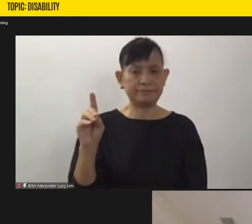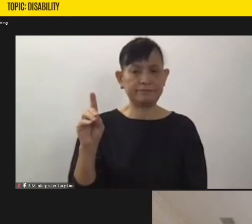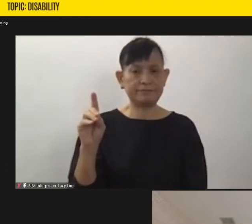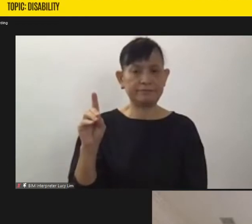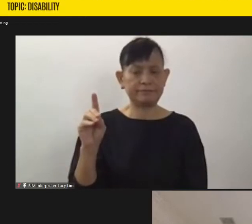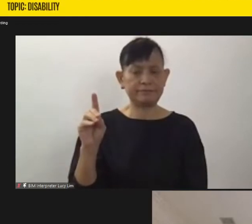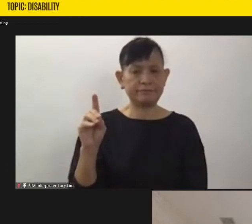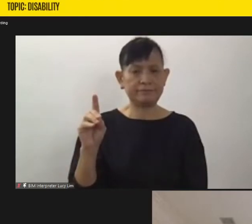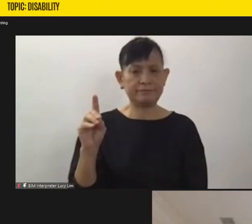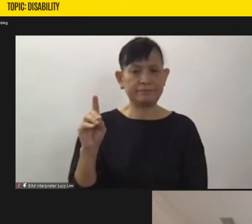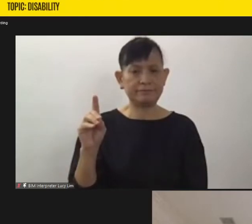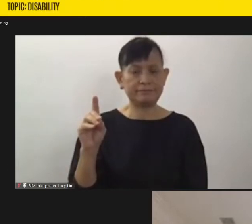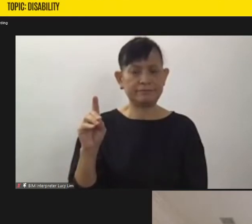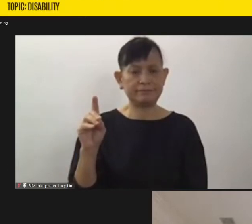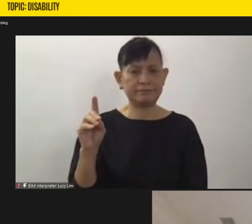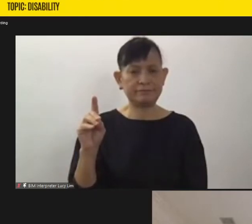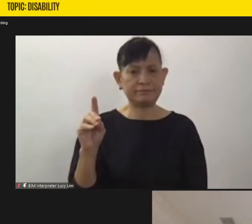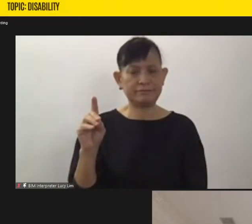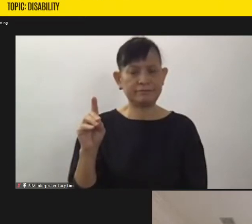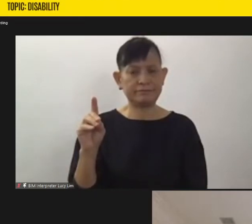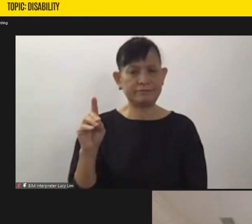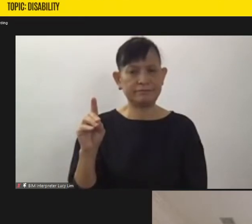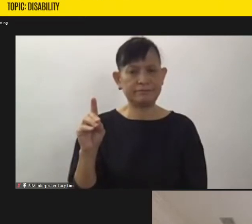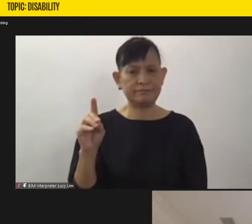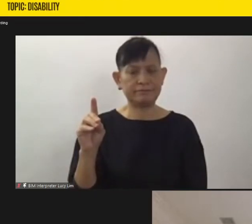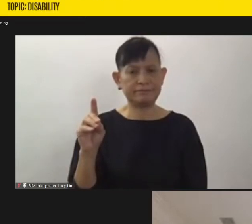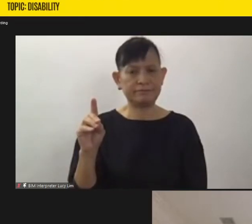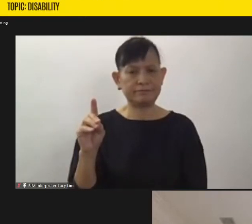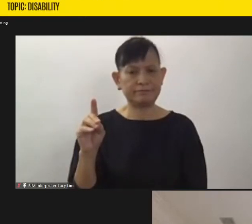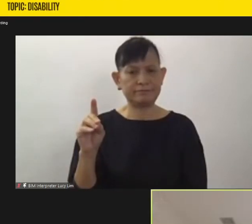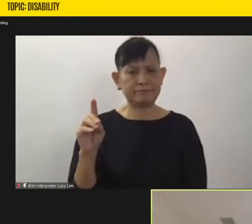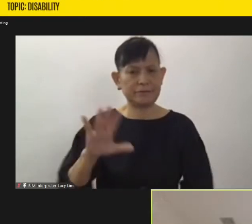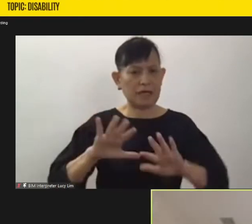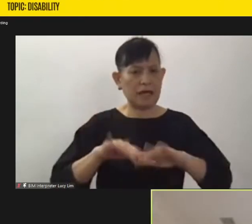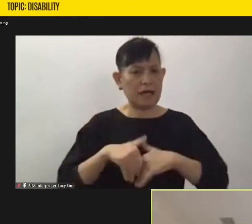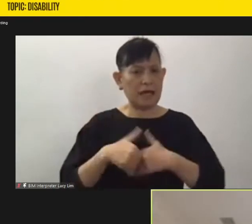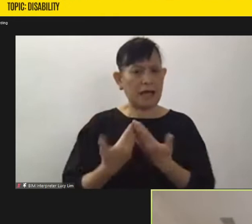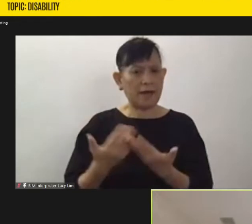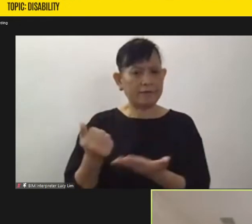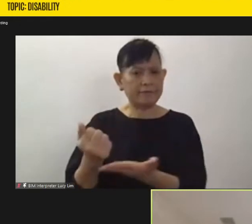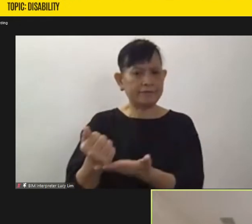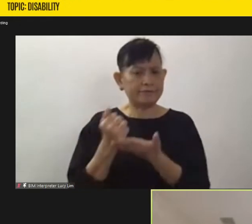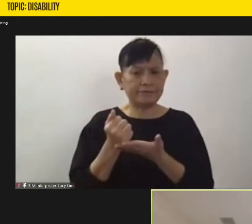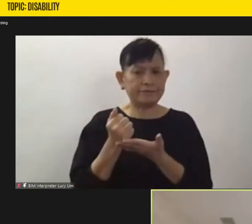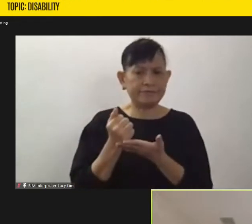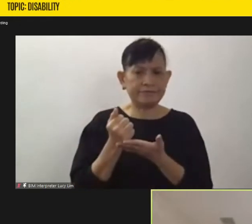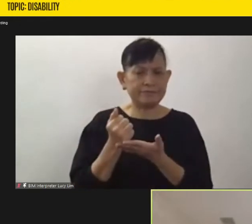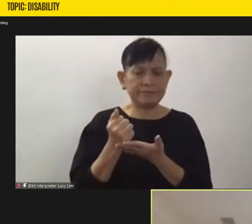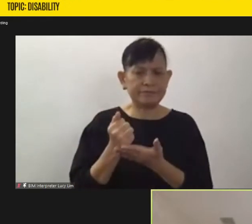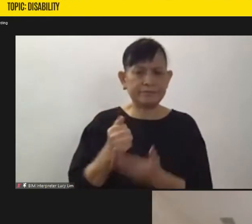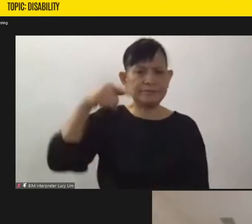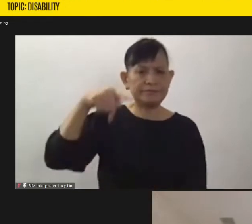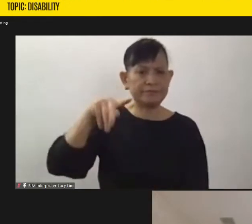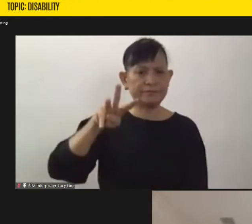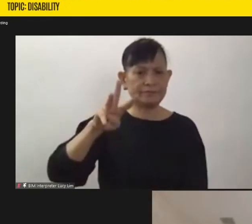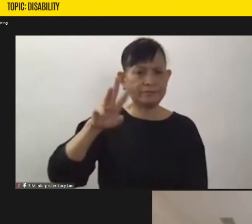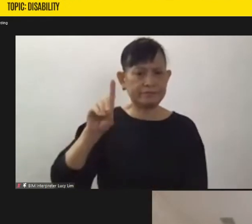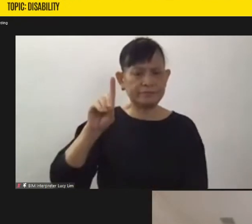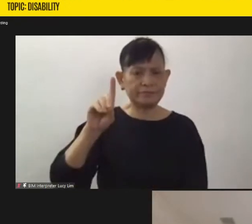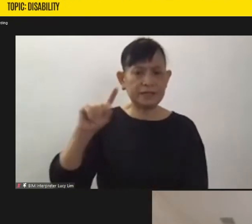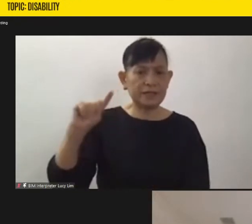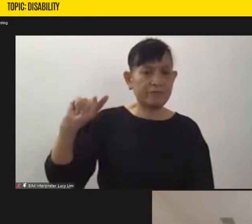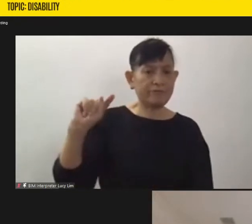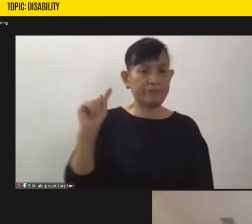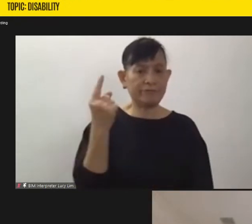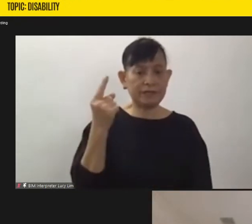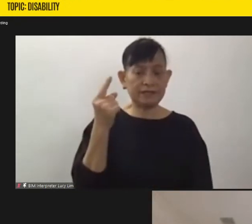Okay, yeah, okay. How for you guys to help the persons with disabilities is the first thing, the first